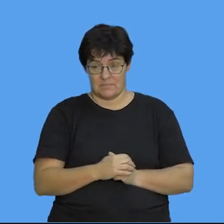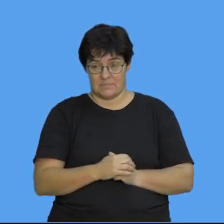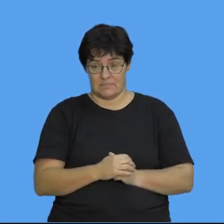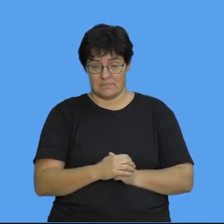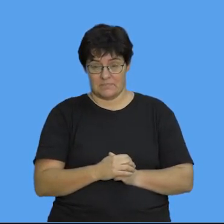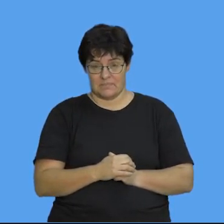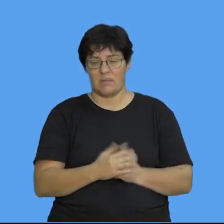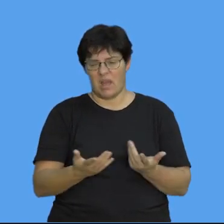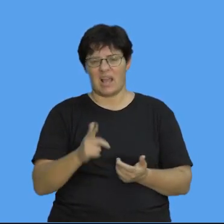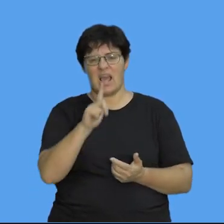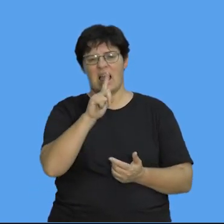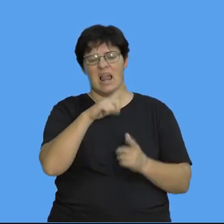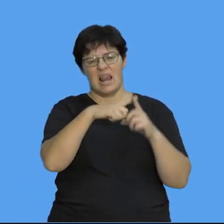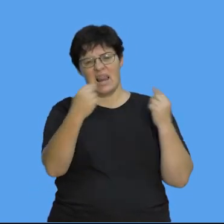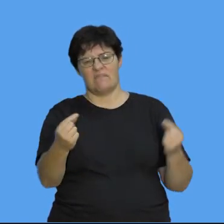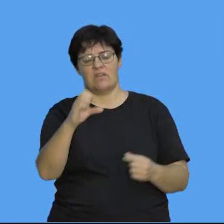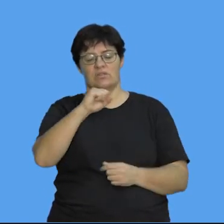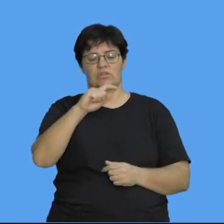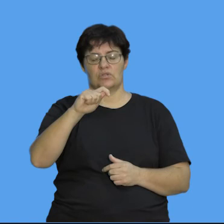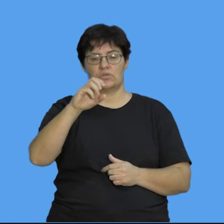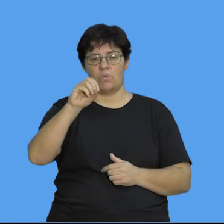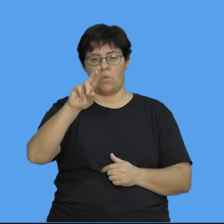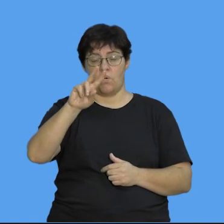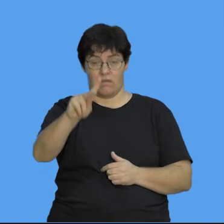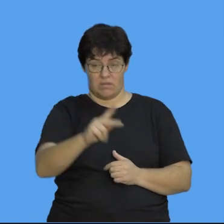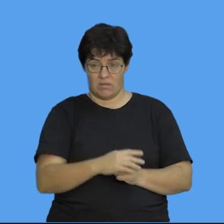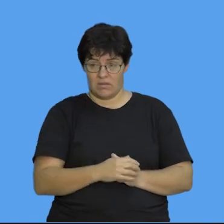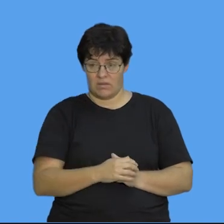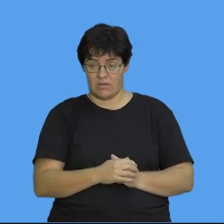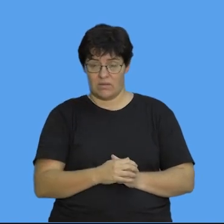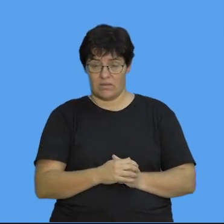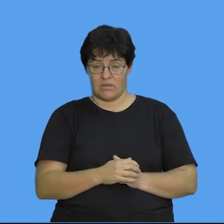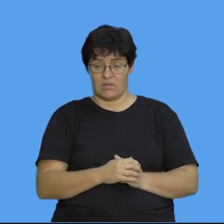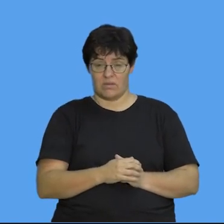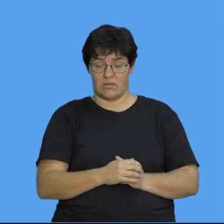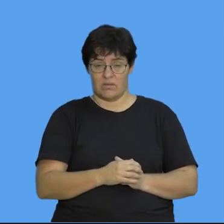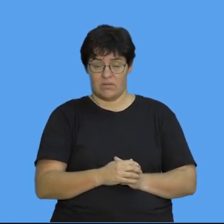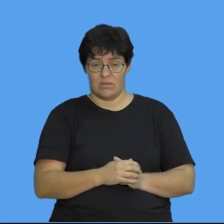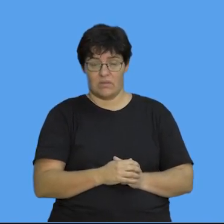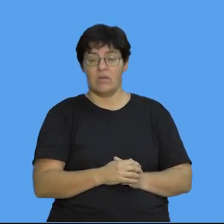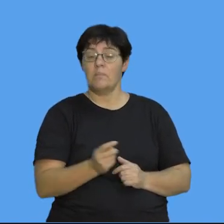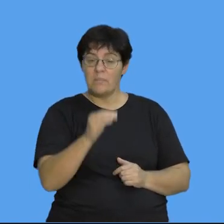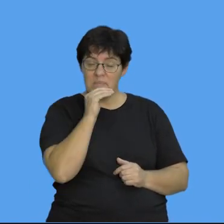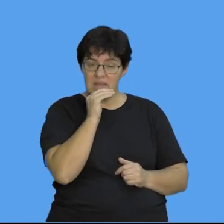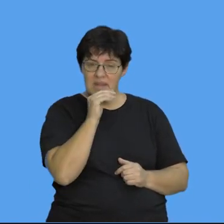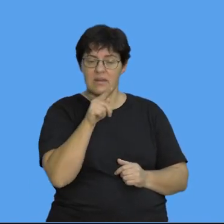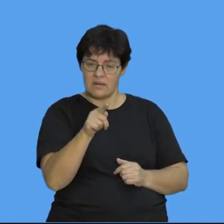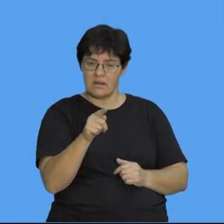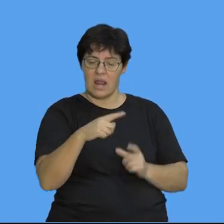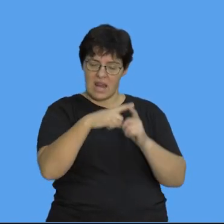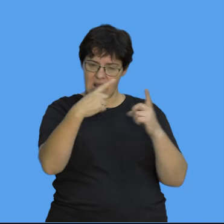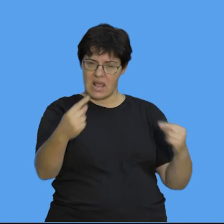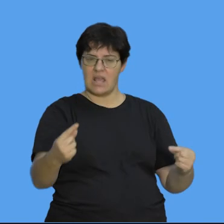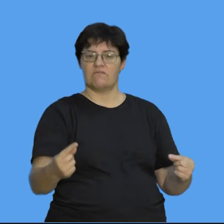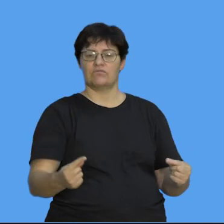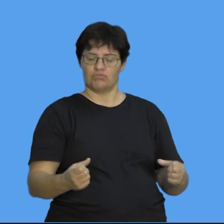Right, leaf stalk, if I may, if I use that. And what does that mean? It means again that the leaves are